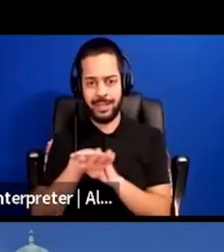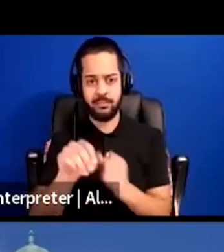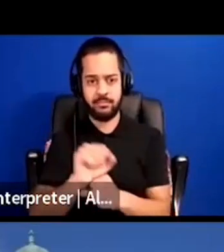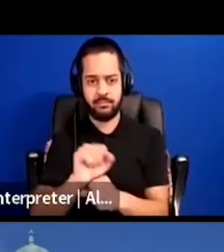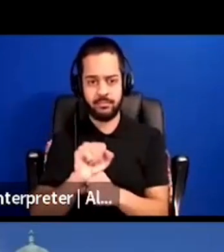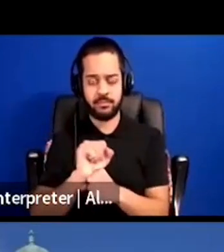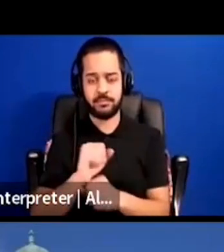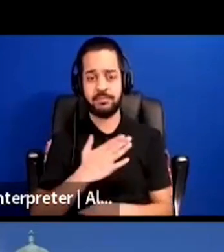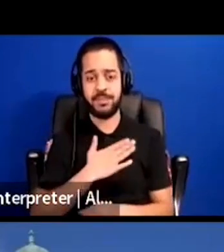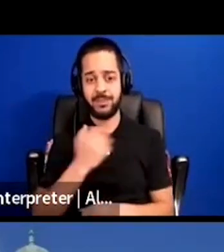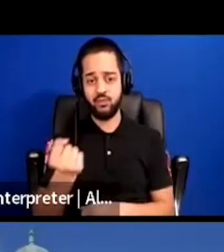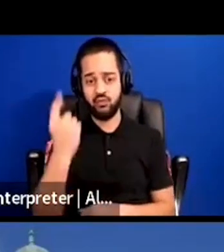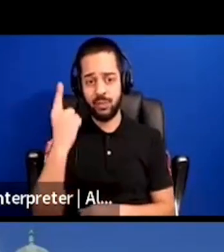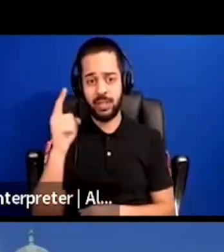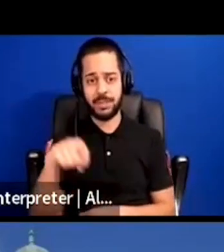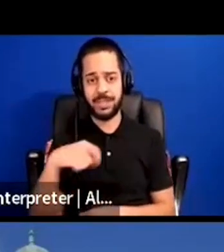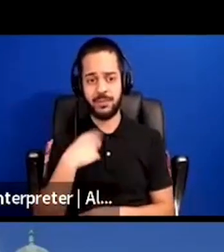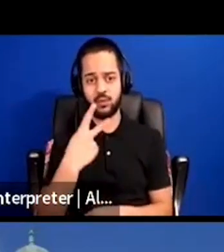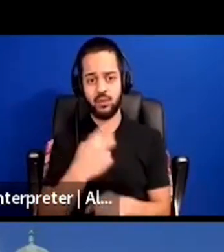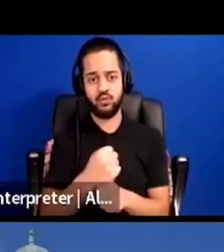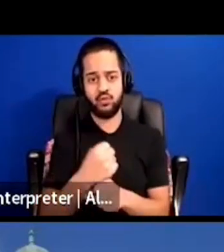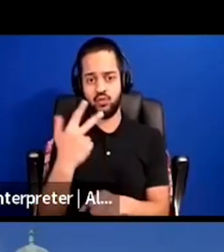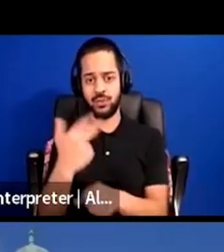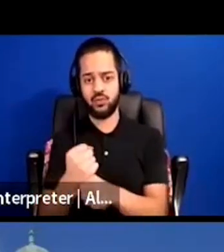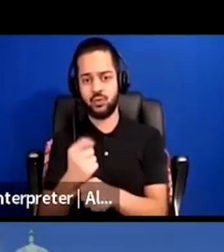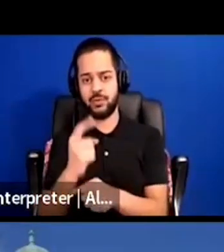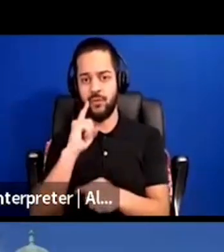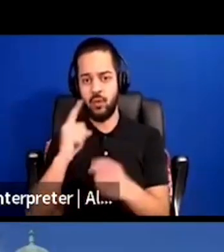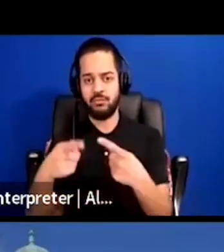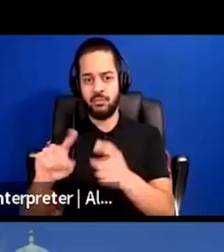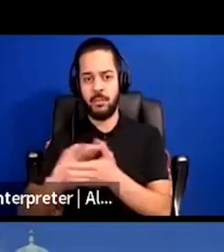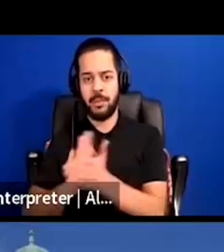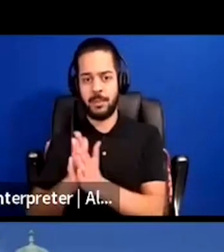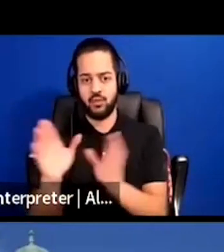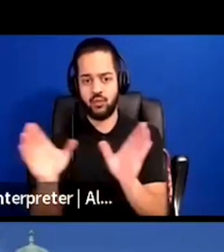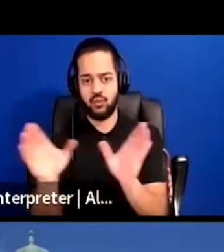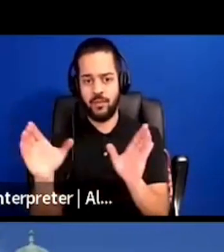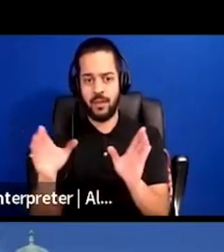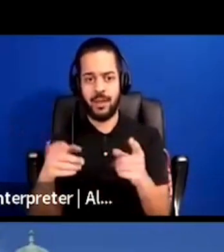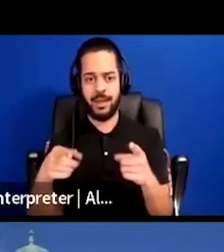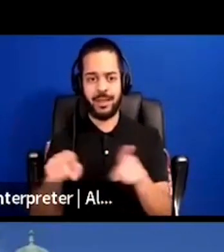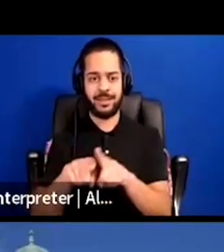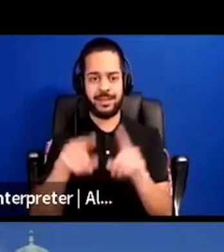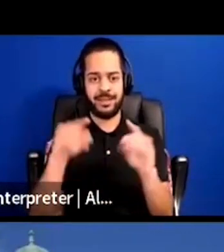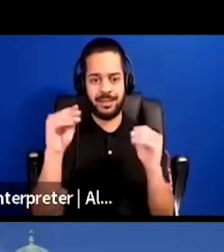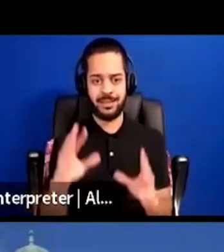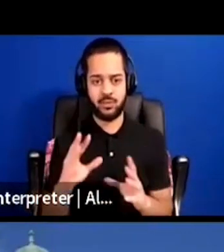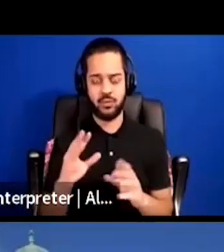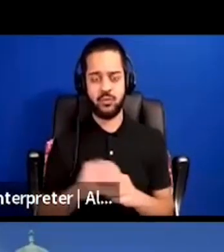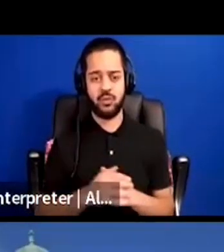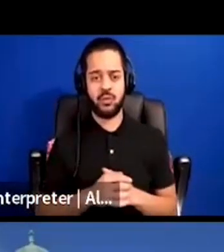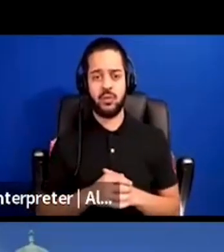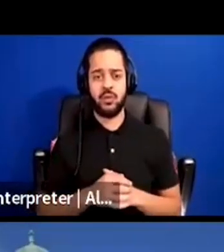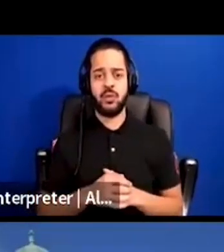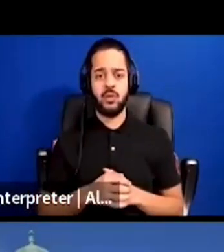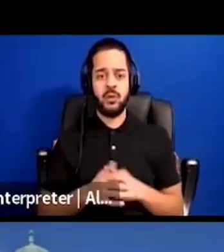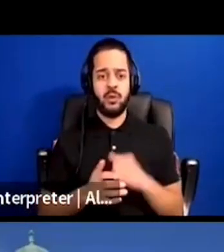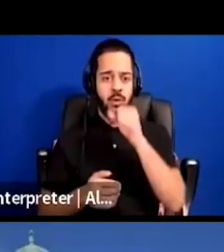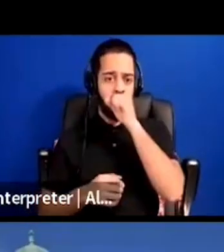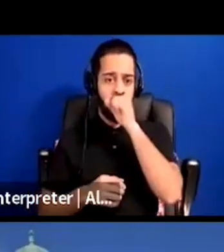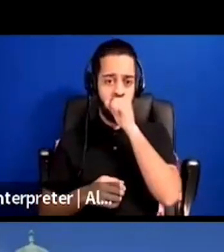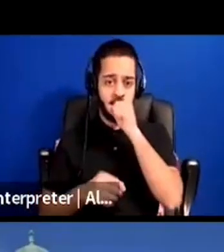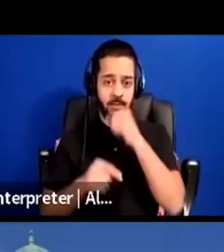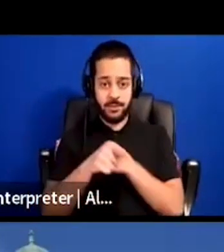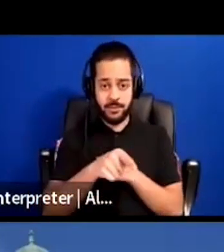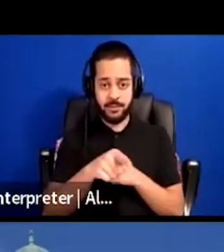they have 2-3 years to get certified as a teacher, and then the